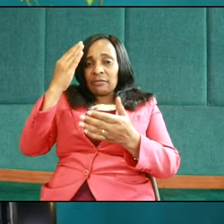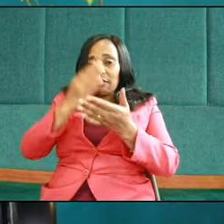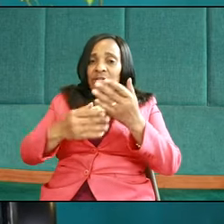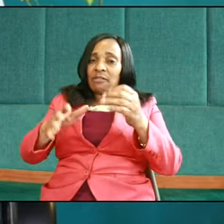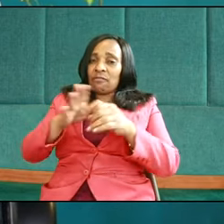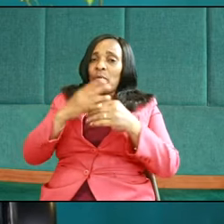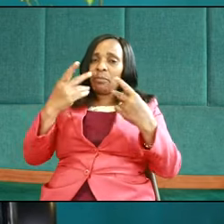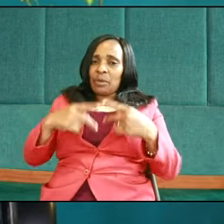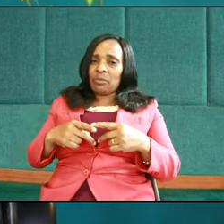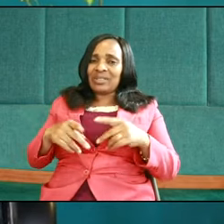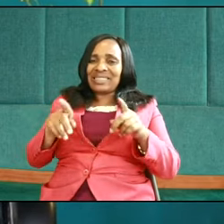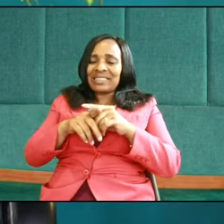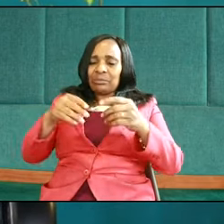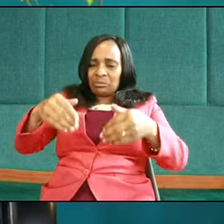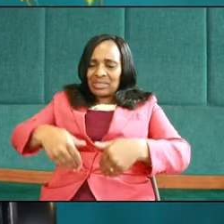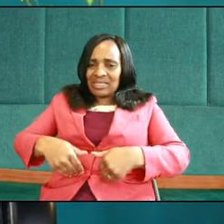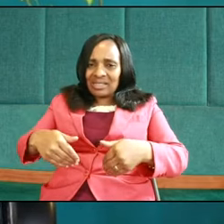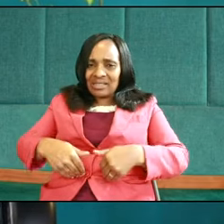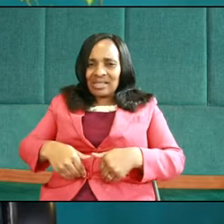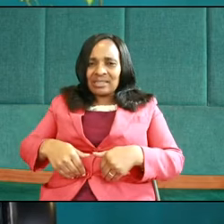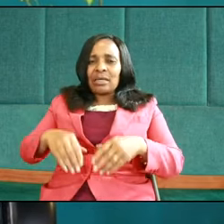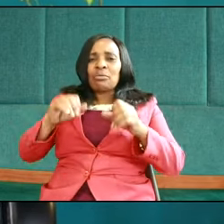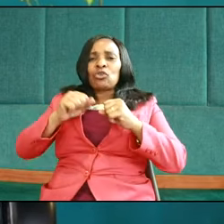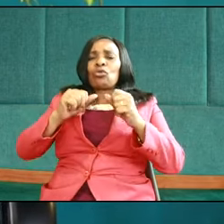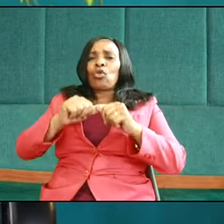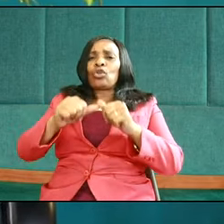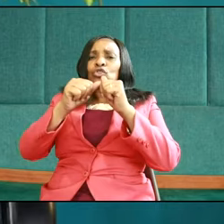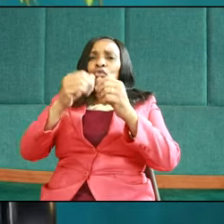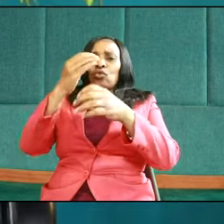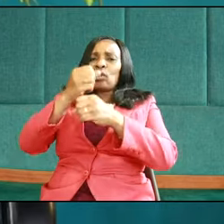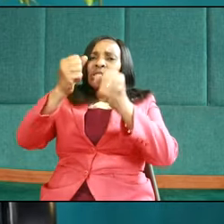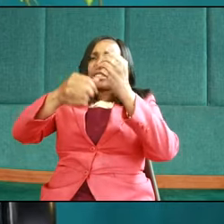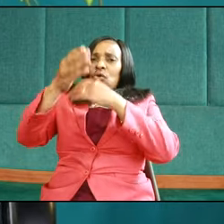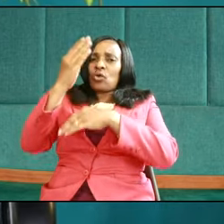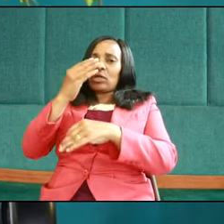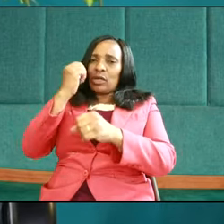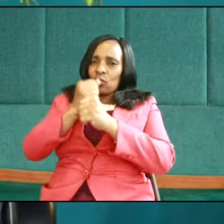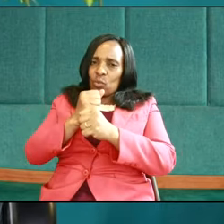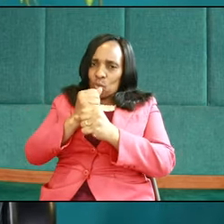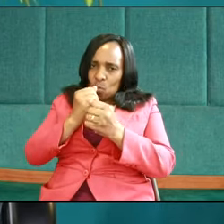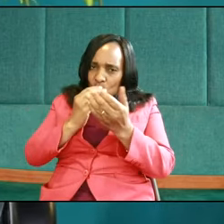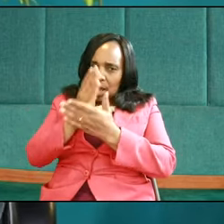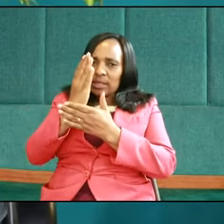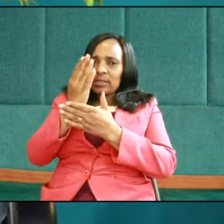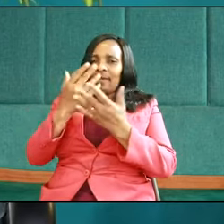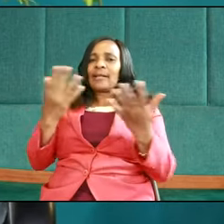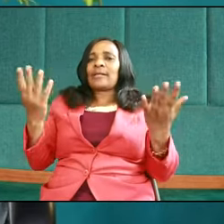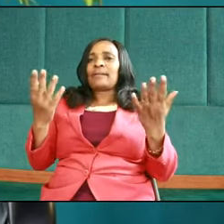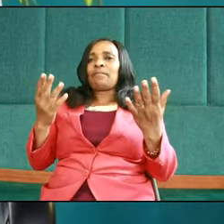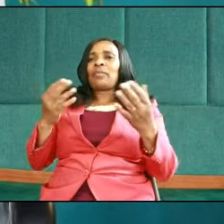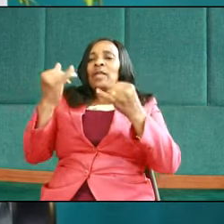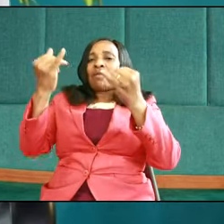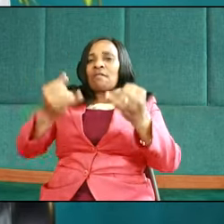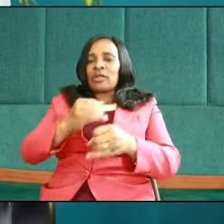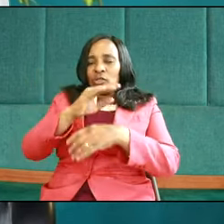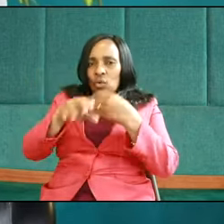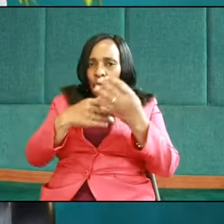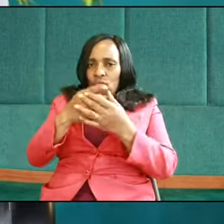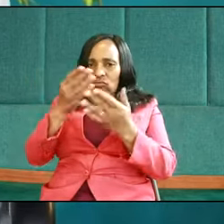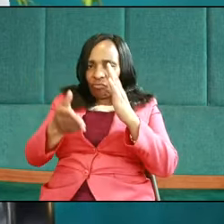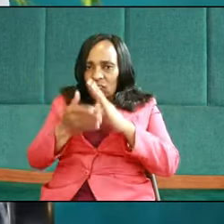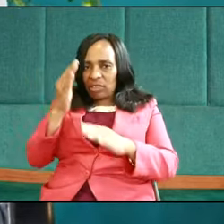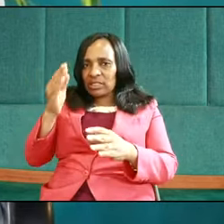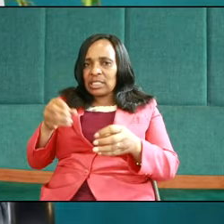people, even as teenagers, to still trust in God and do that which is right. So I'd like to invite everyone to quickly give